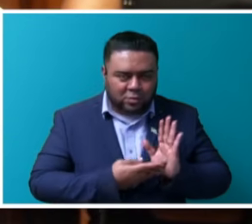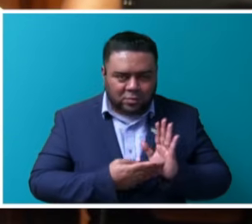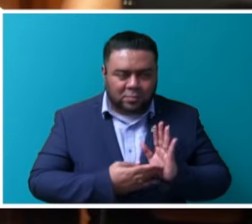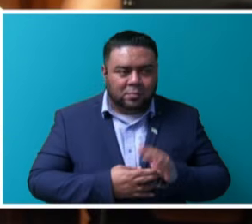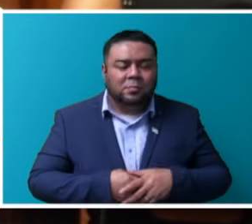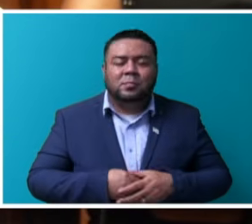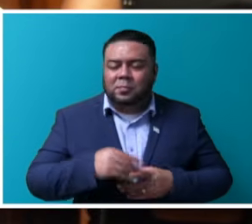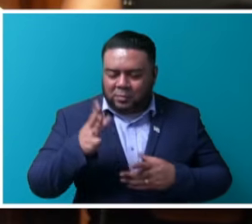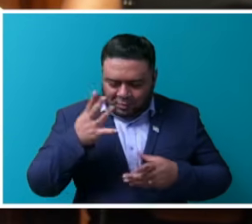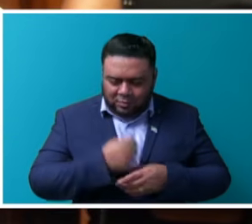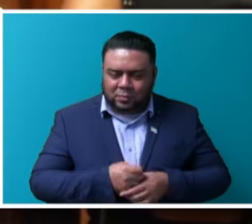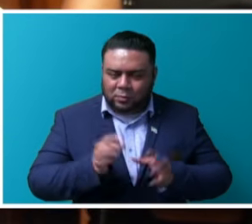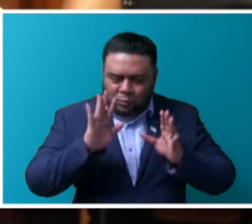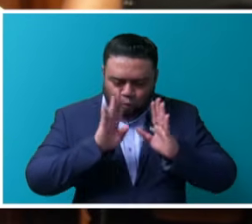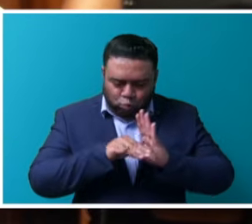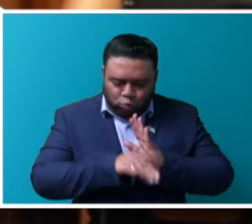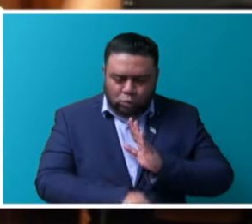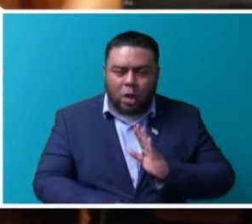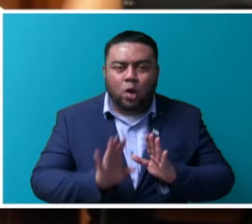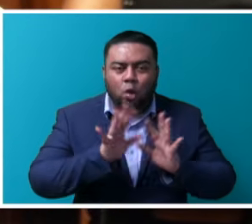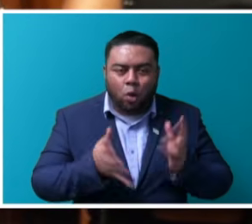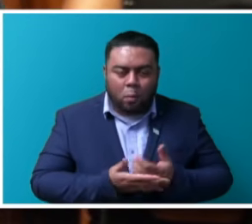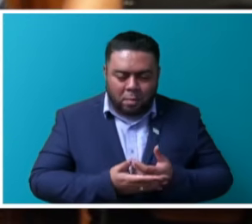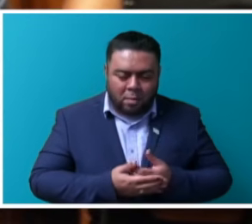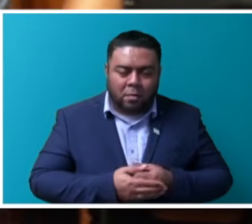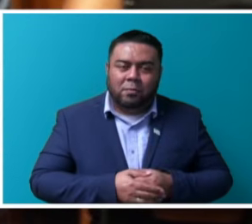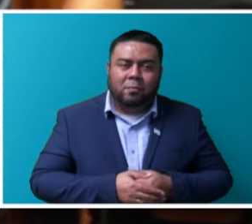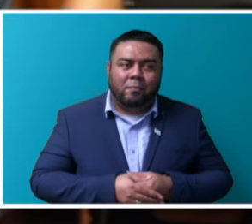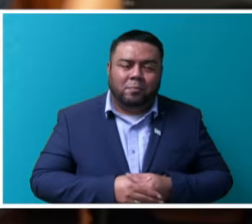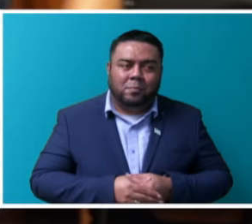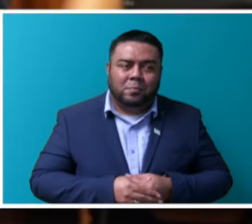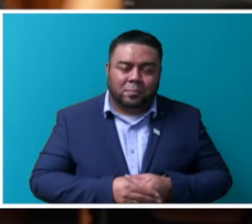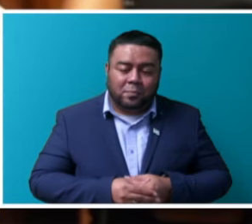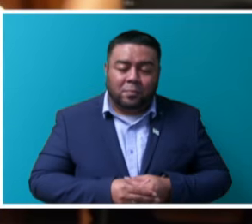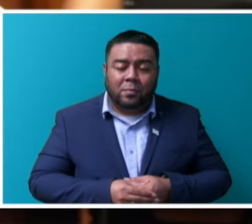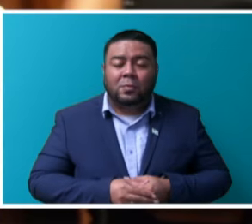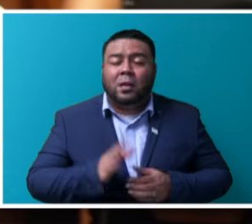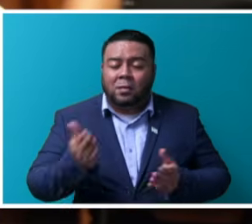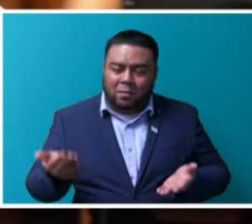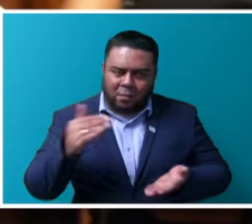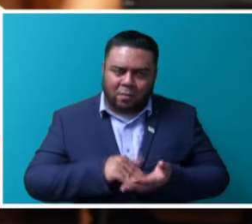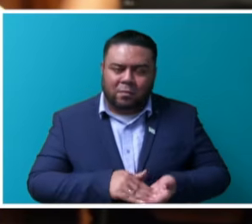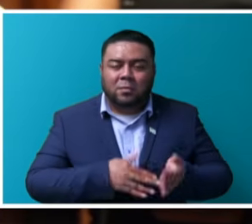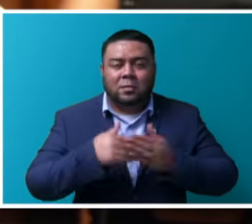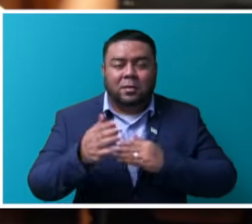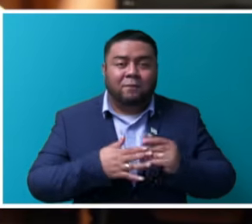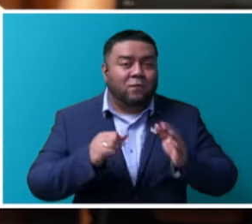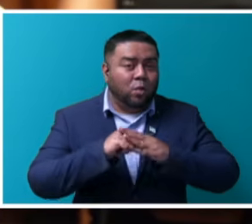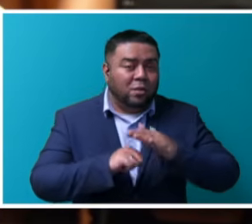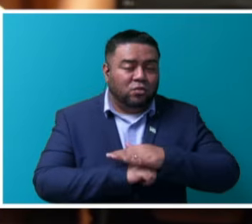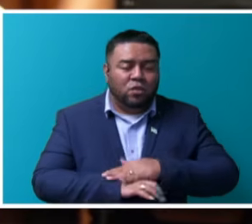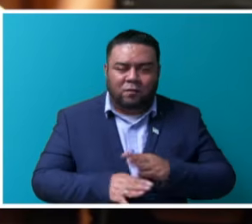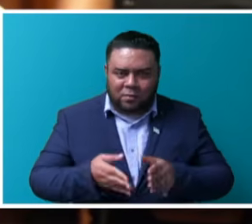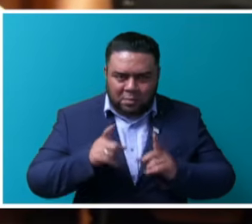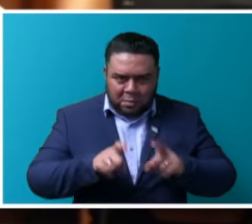anticipating deteriorating global economic conditions. Additionally, it is a budget that builds on the foundations of